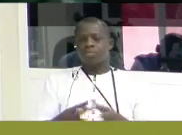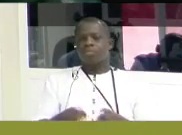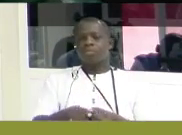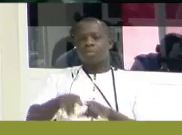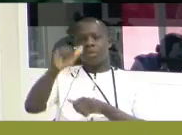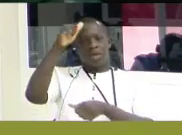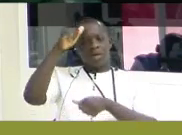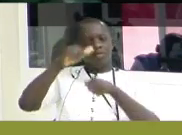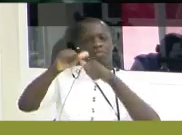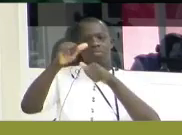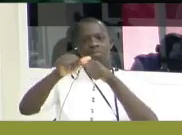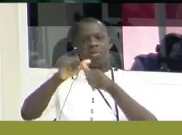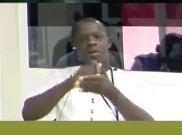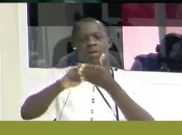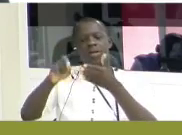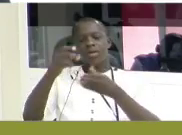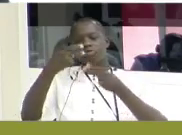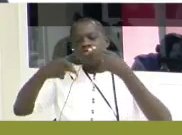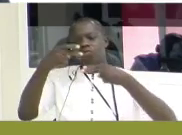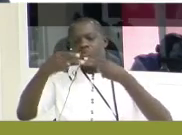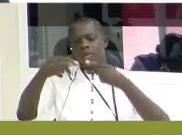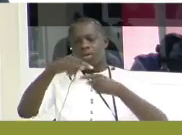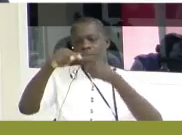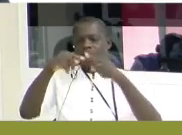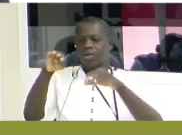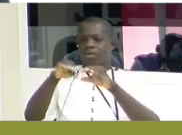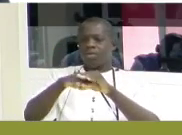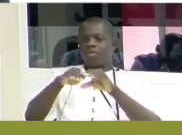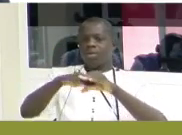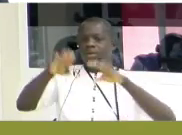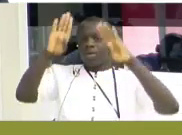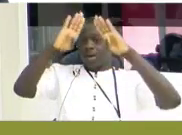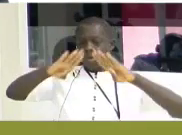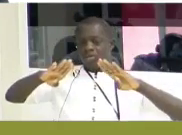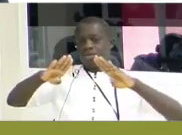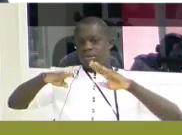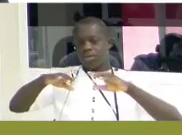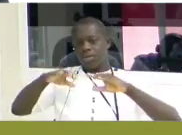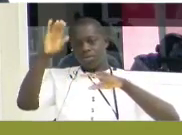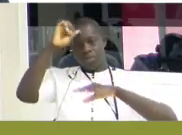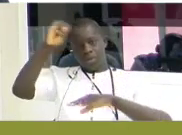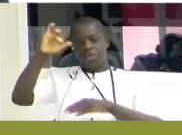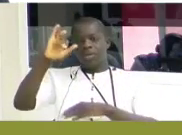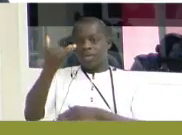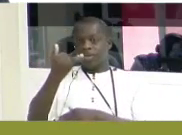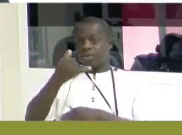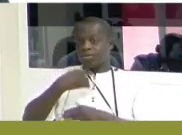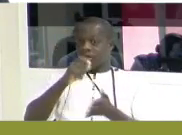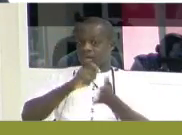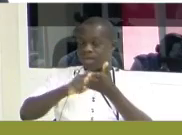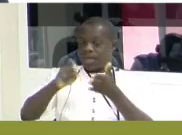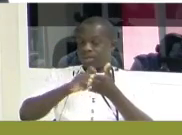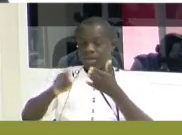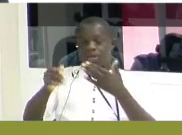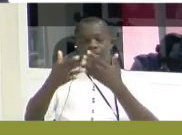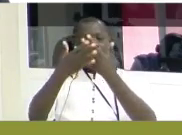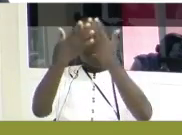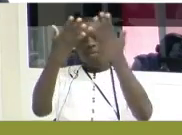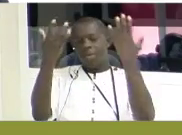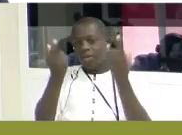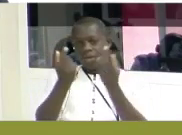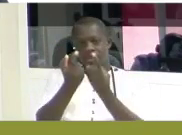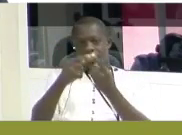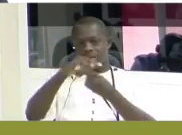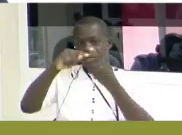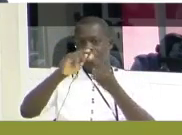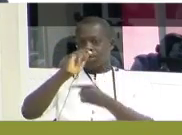State House? Yes. I wrote a lot about the late Musa Jame, Captain Musa Jame, who was the principal protection